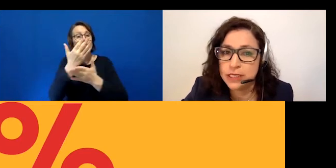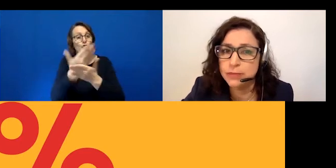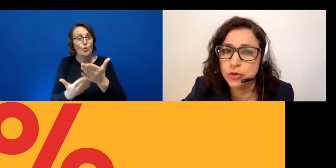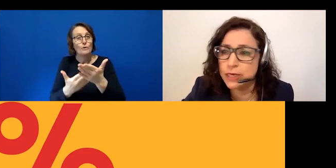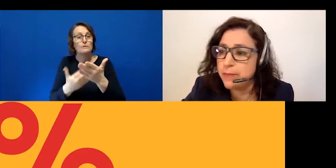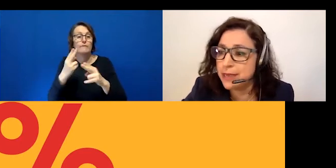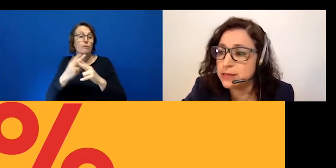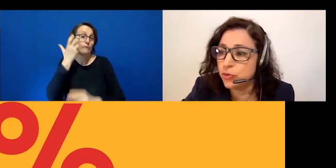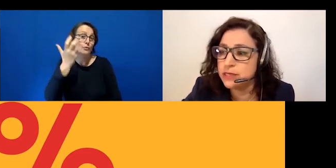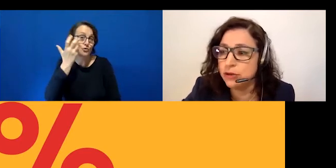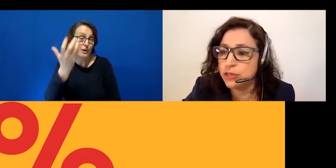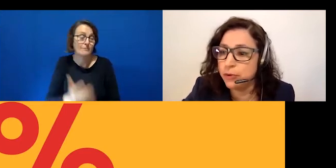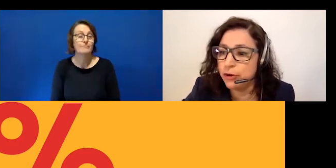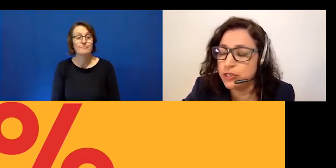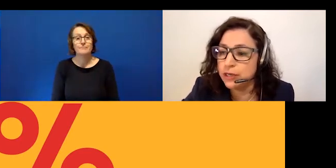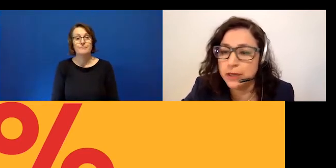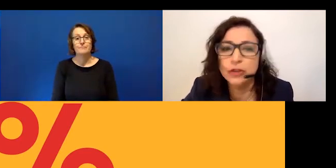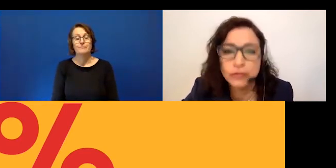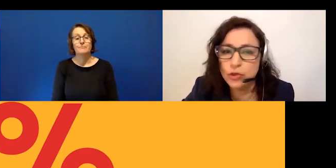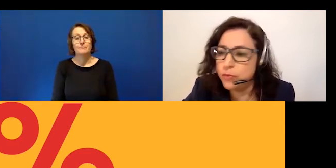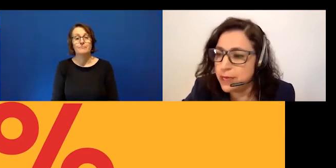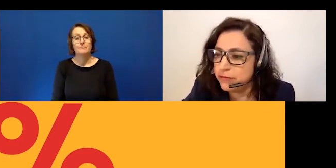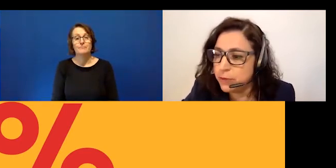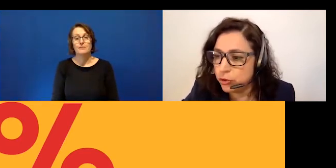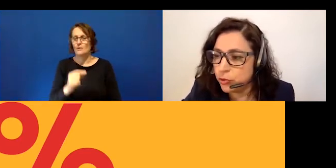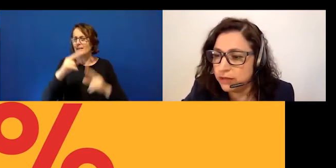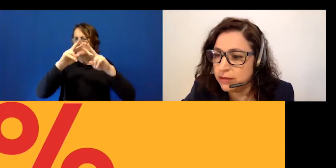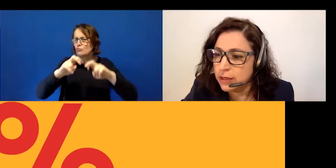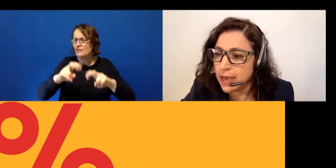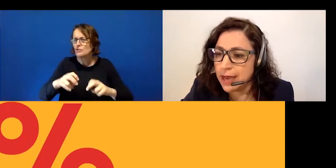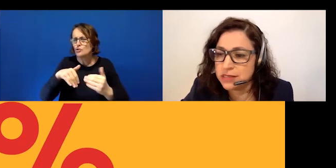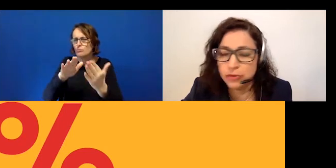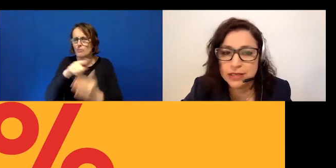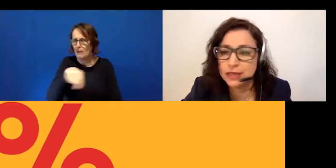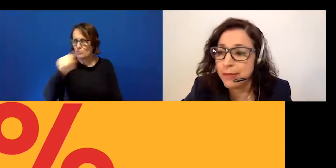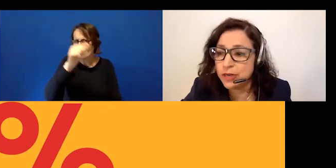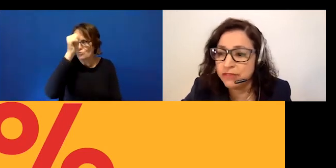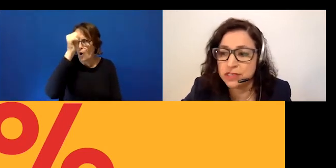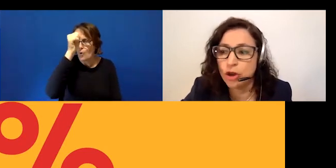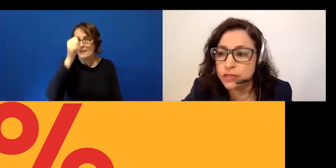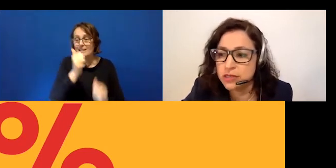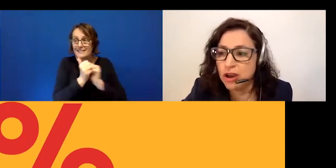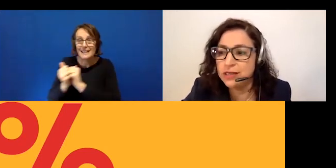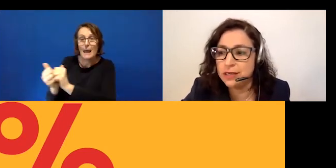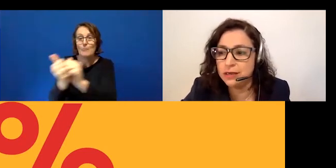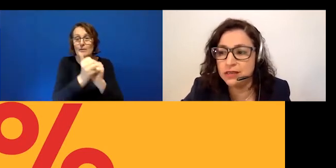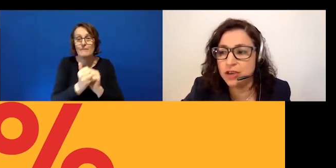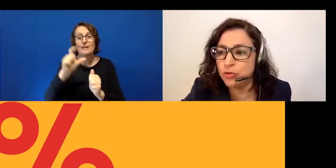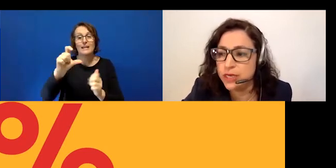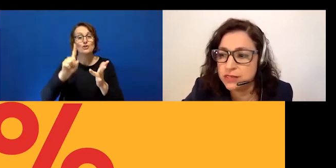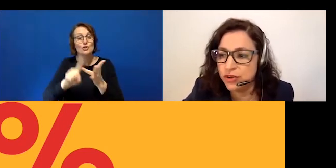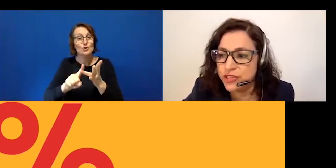or participatory-based research approach that a lot of you will be familiar with. So it's collaborative, it's co-designed,